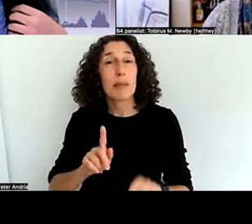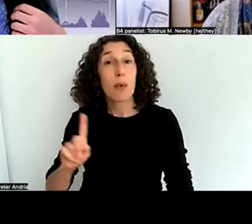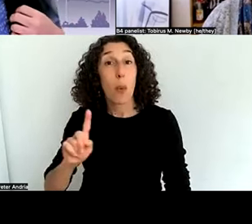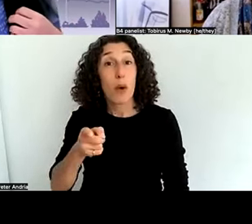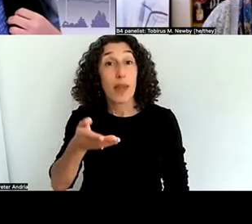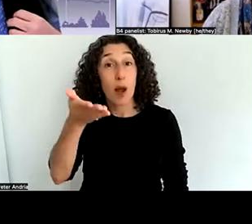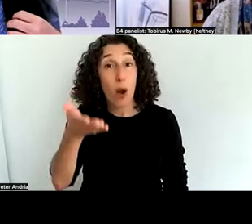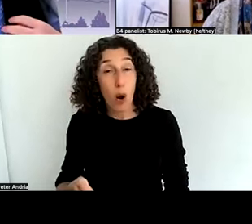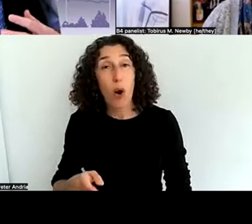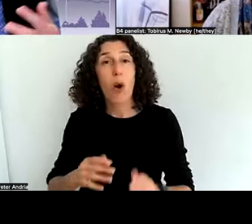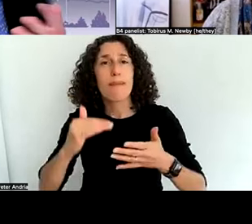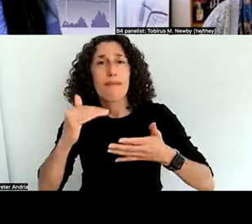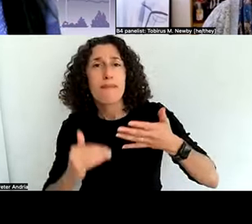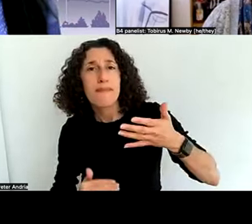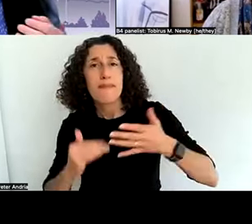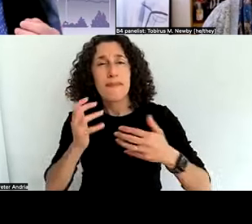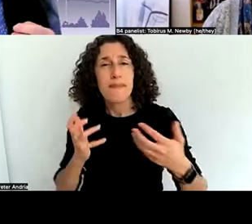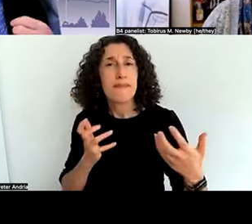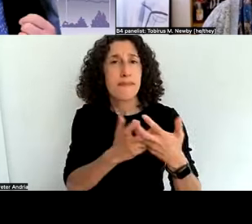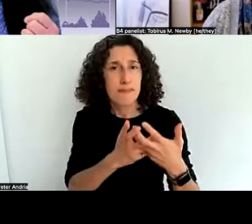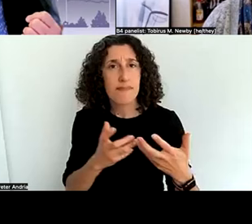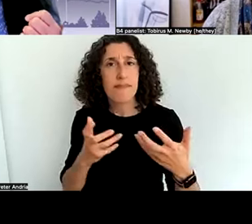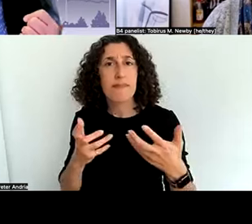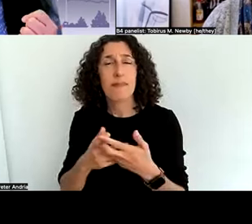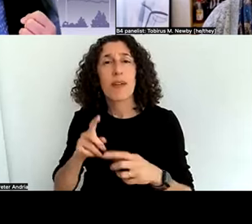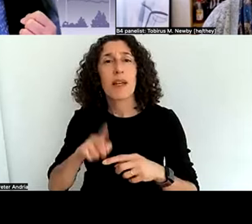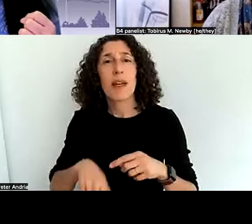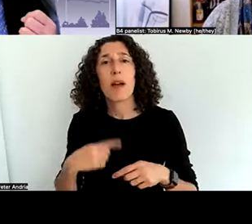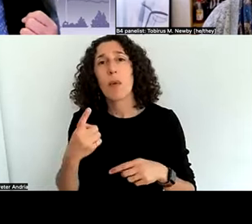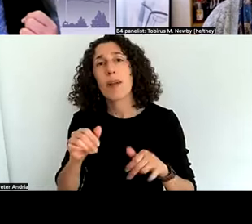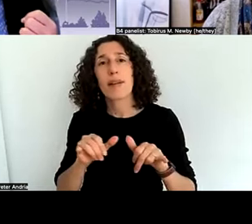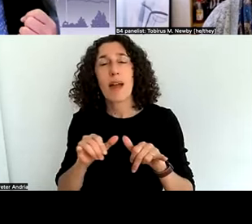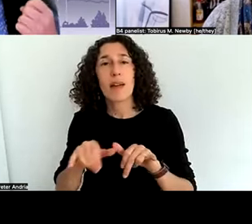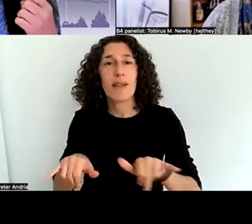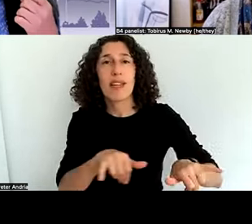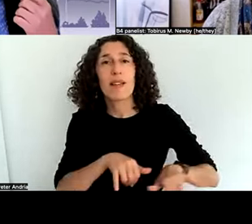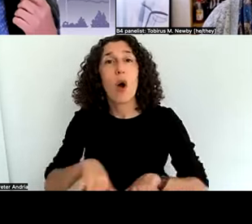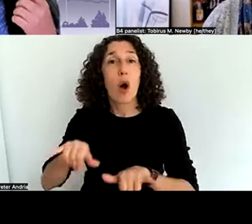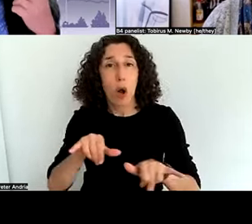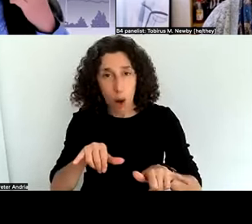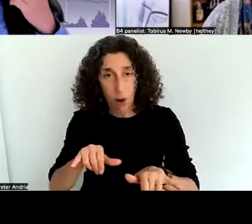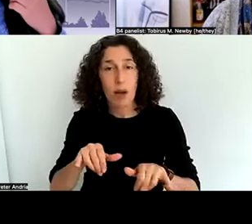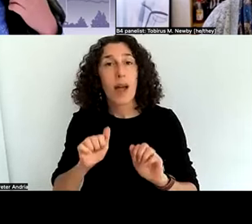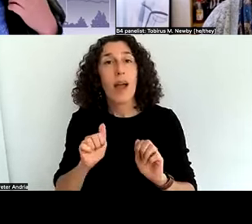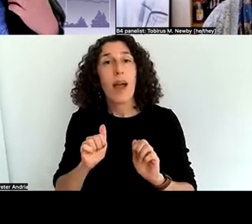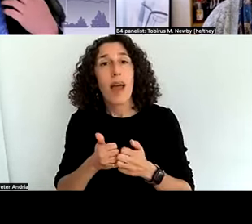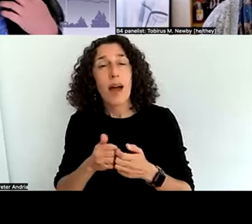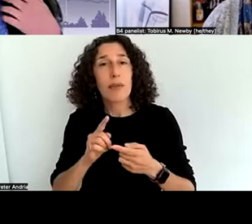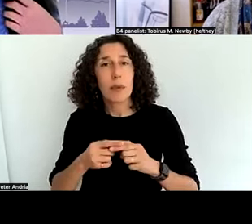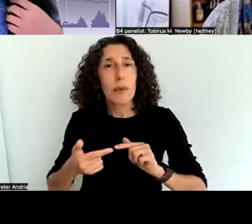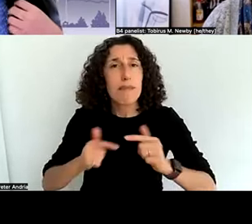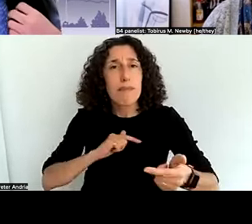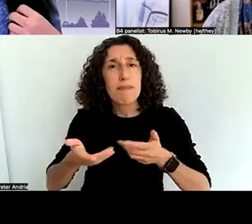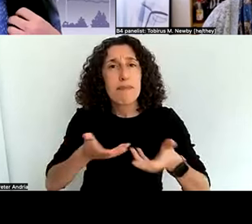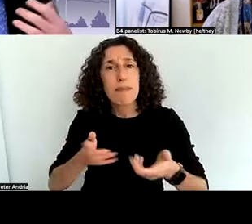dialogue, because folks won't have the same experiences that I have or the same entry into it,